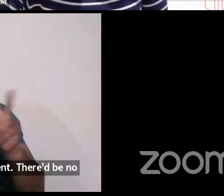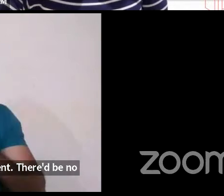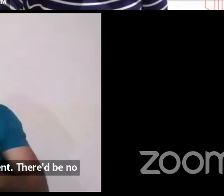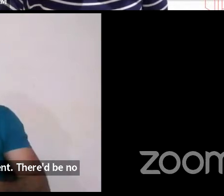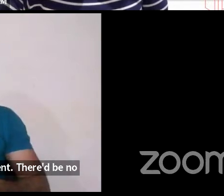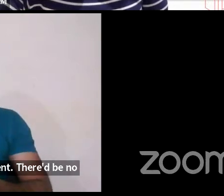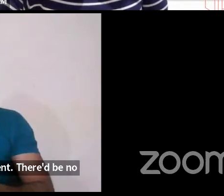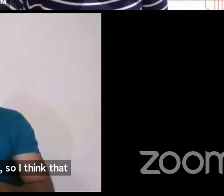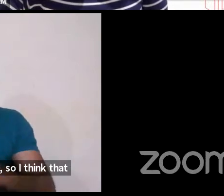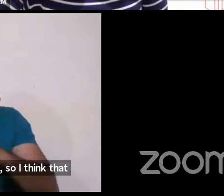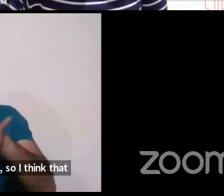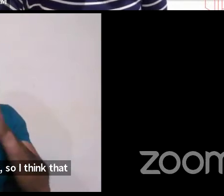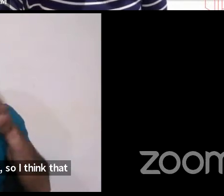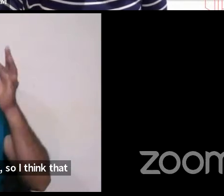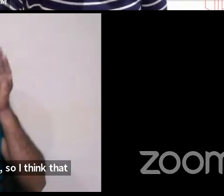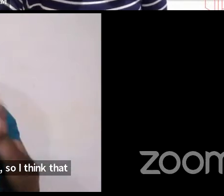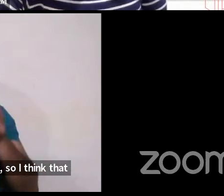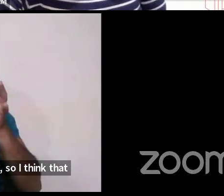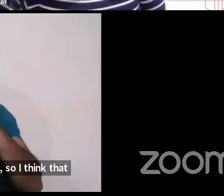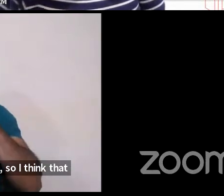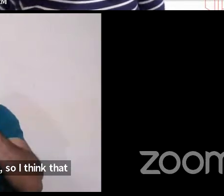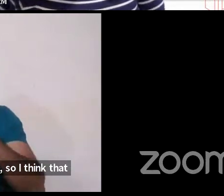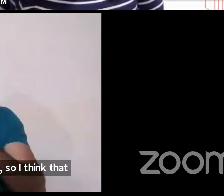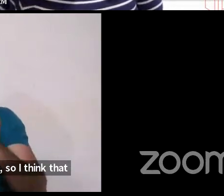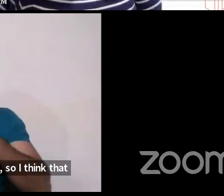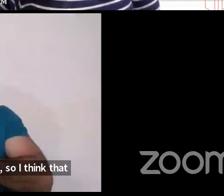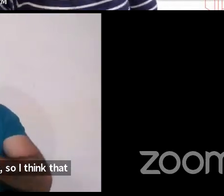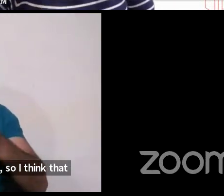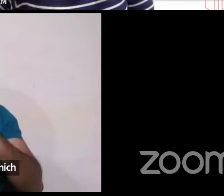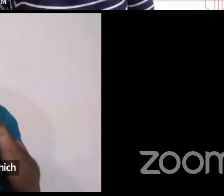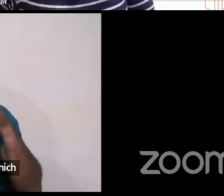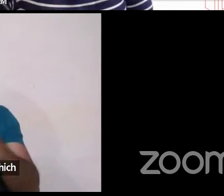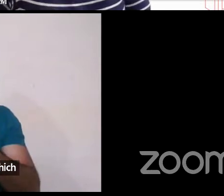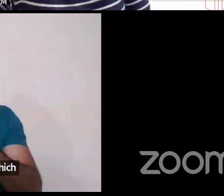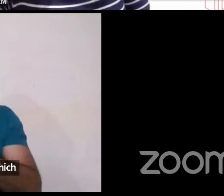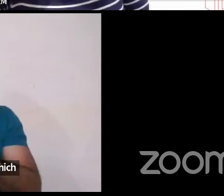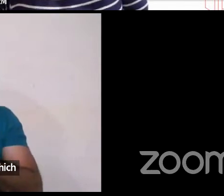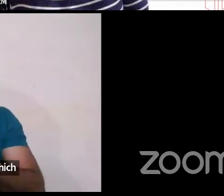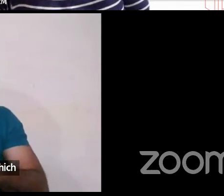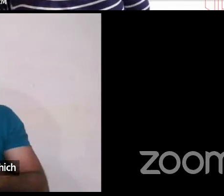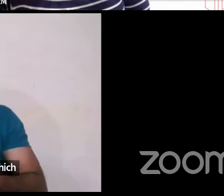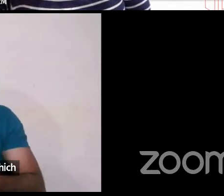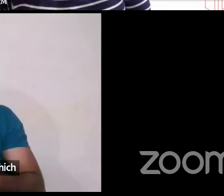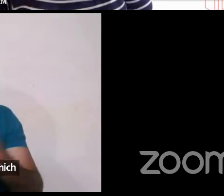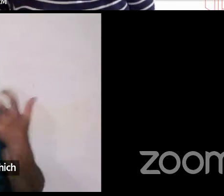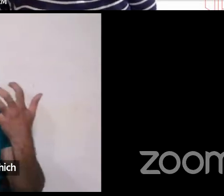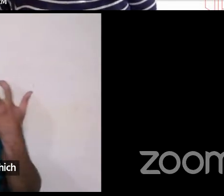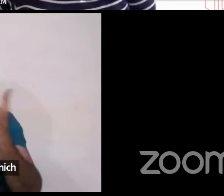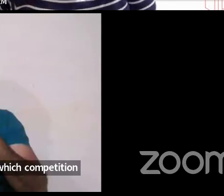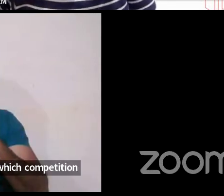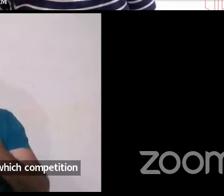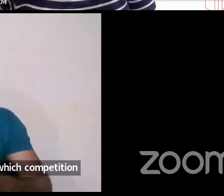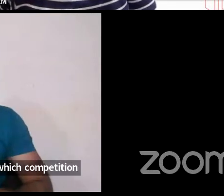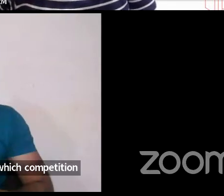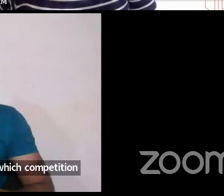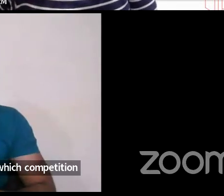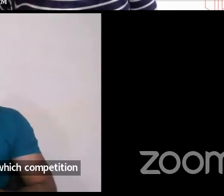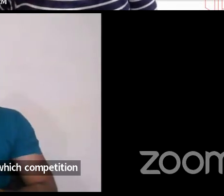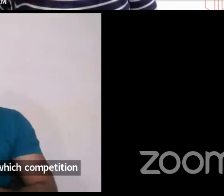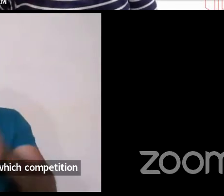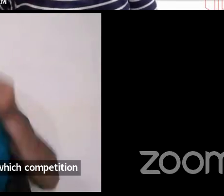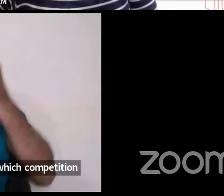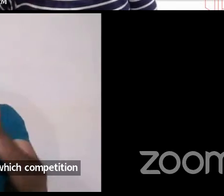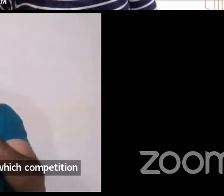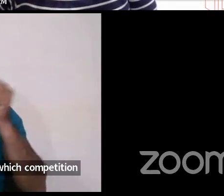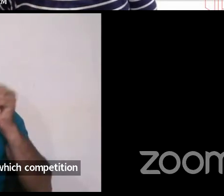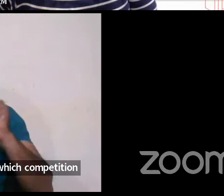idea of justice, which competition law seemed to embody, really, really attracted me. And of course, coming from South Asia